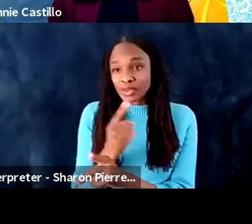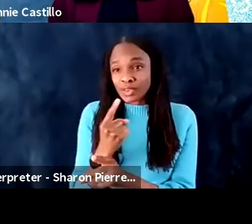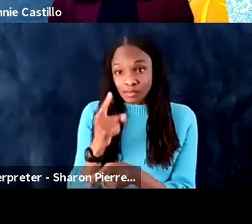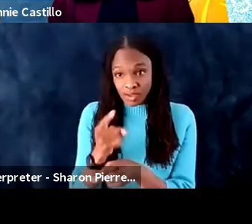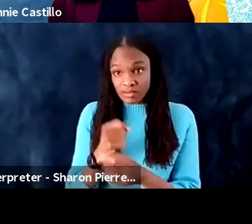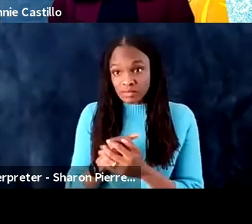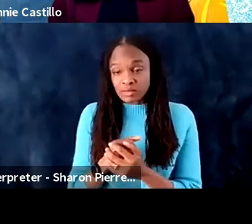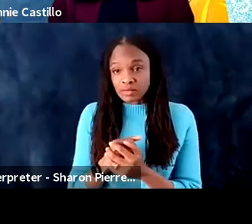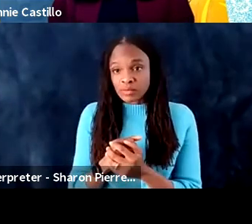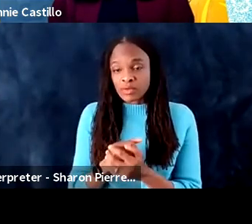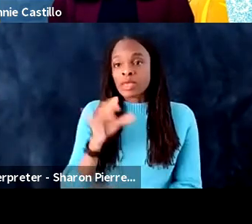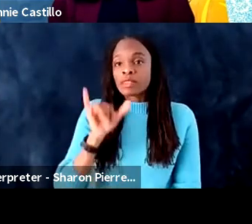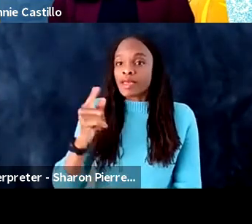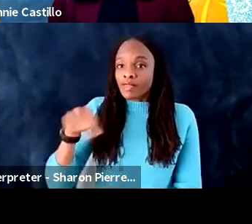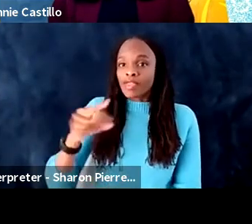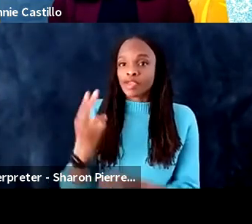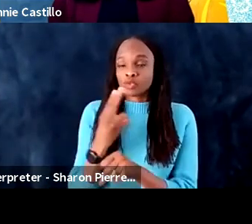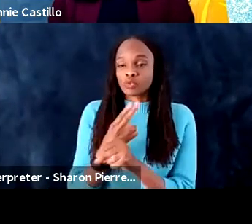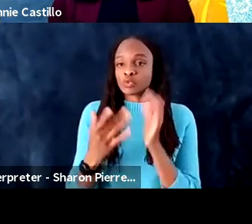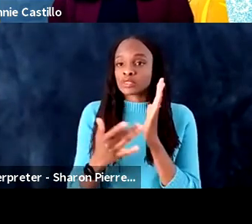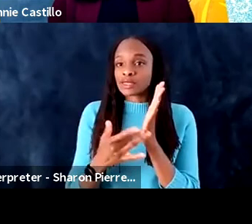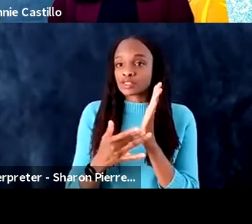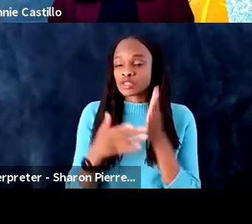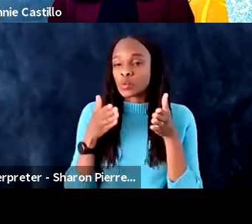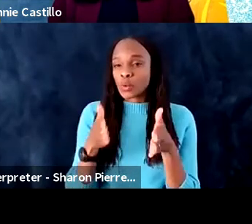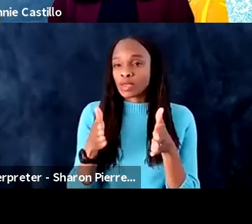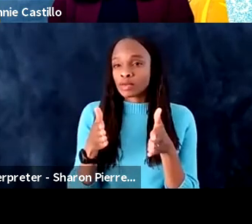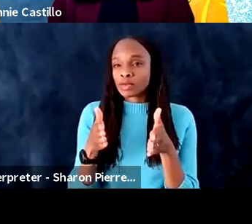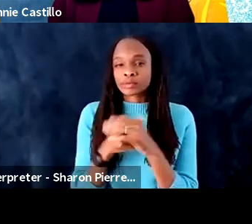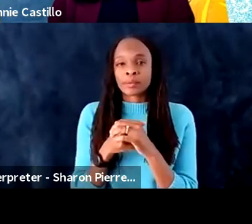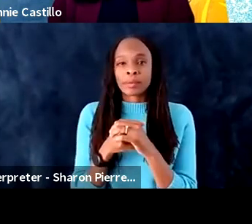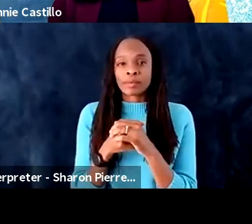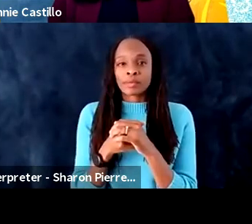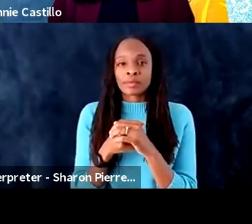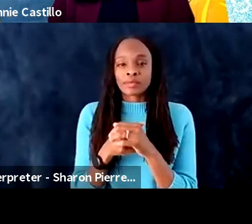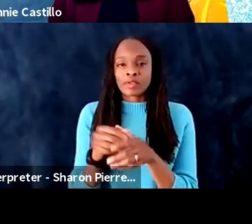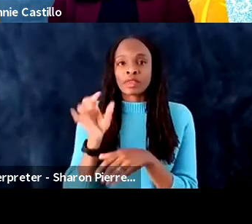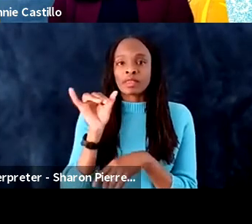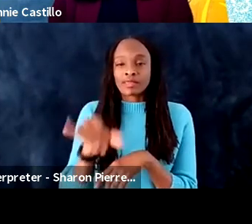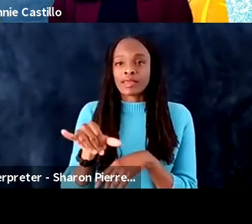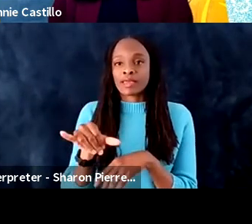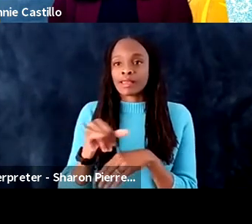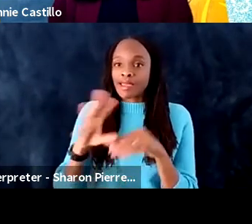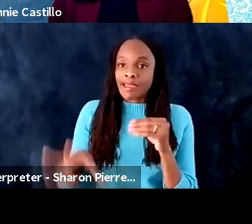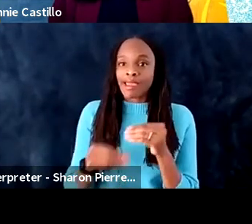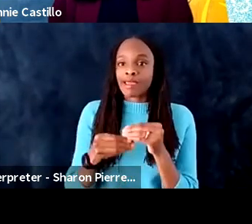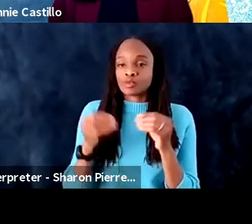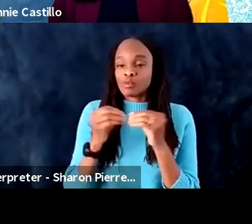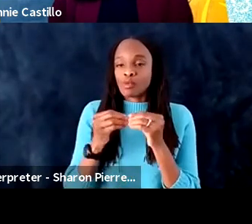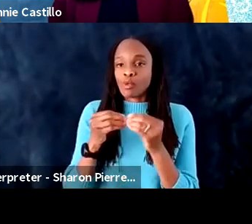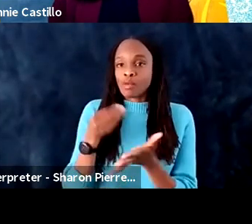right? That they use technology in a way that further puts more money in their